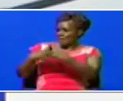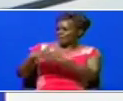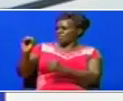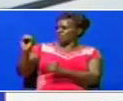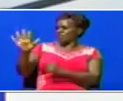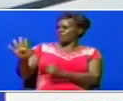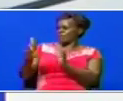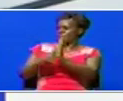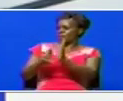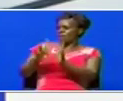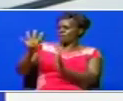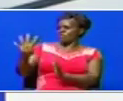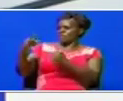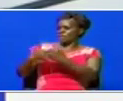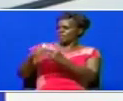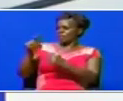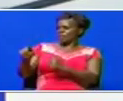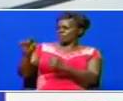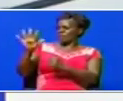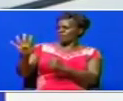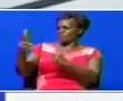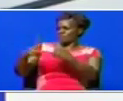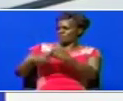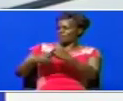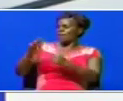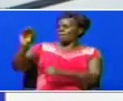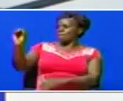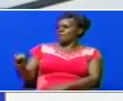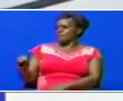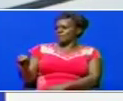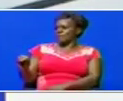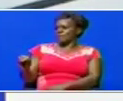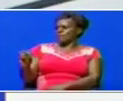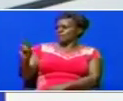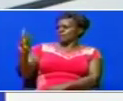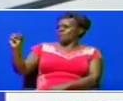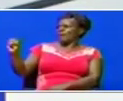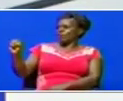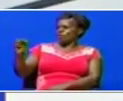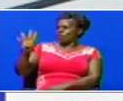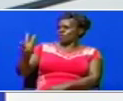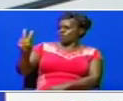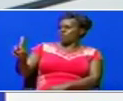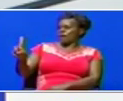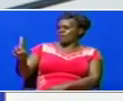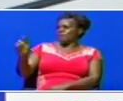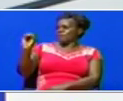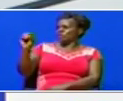23,905, representing 48.57%. Michael Maura,